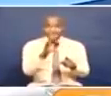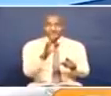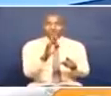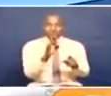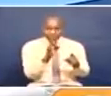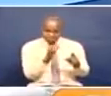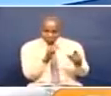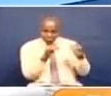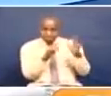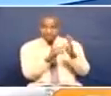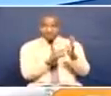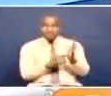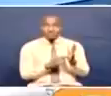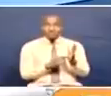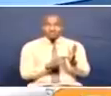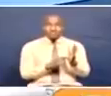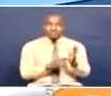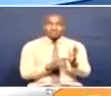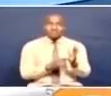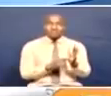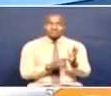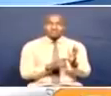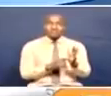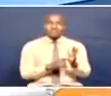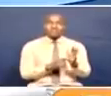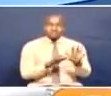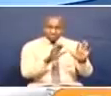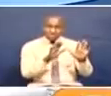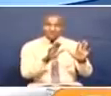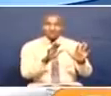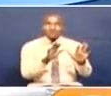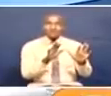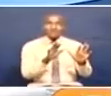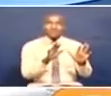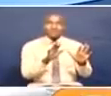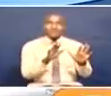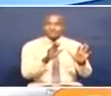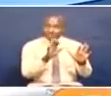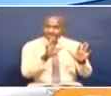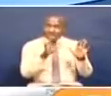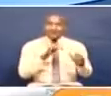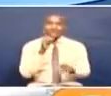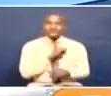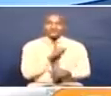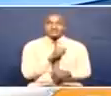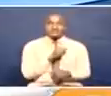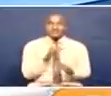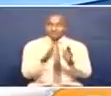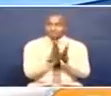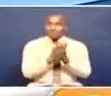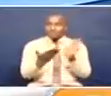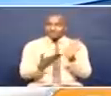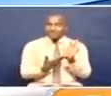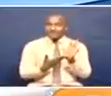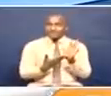junctures. Allow me, Jeff, before you finish this point. Let me give you the follow-up of that book. It is The Rise and Fall of Nations. This is The Rules of Change